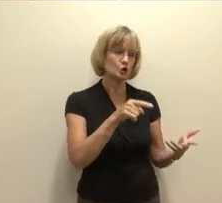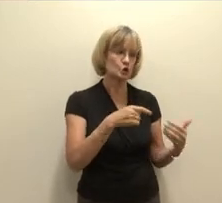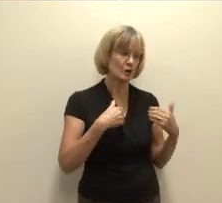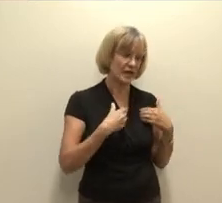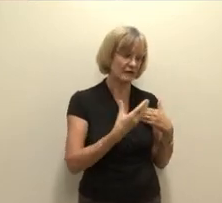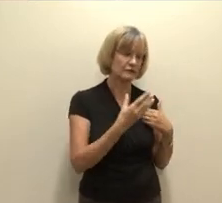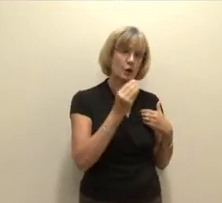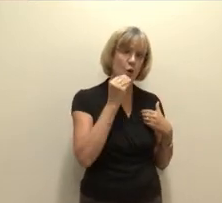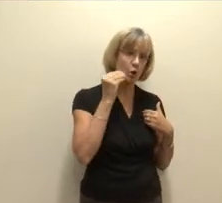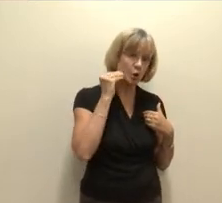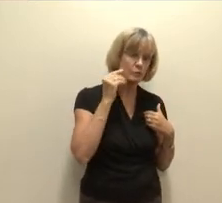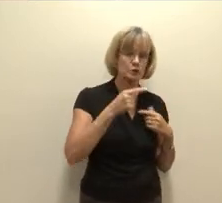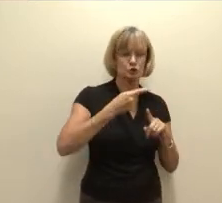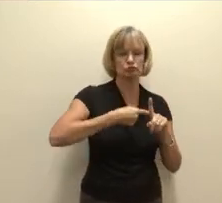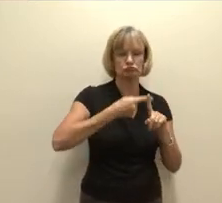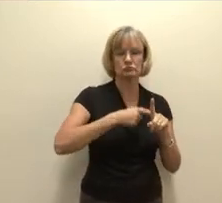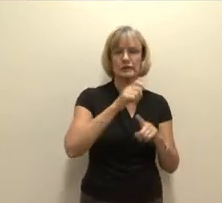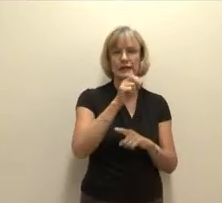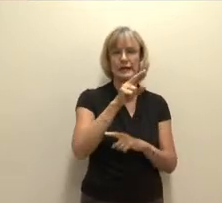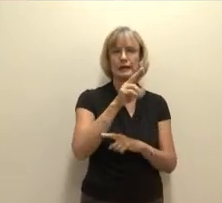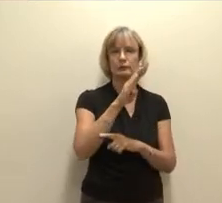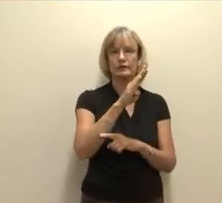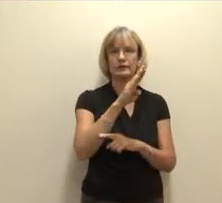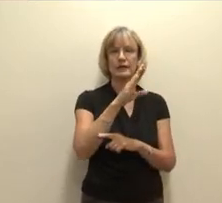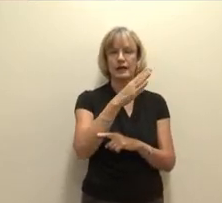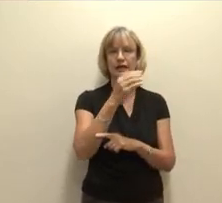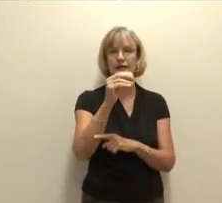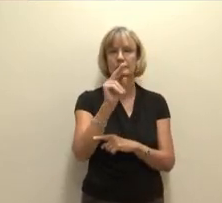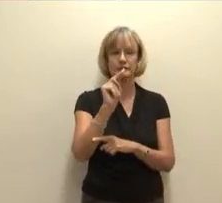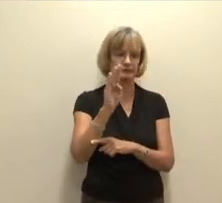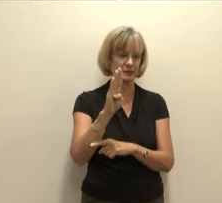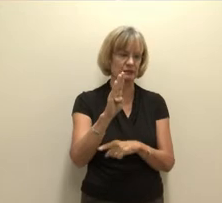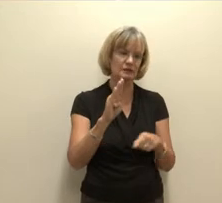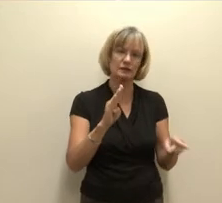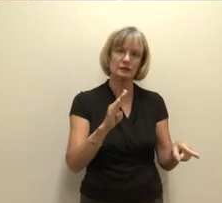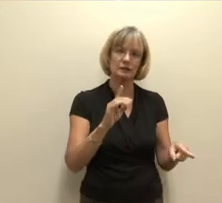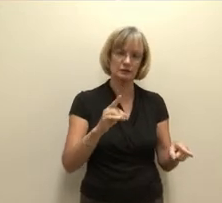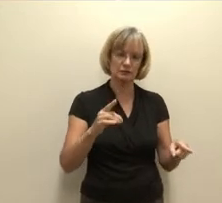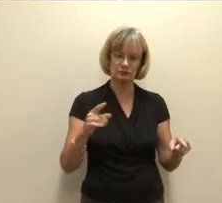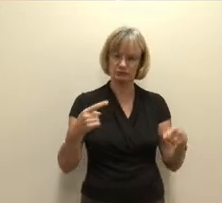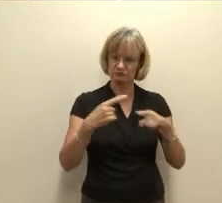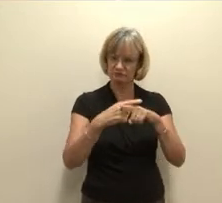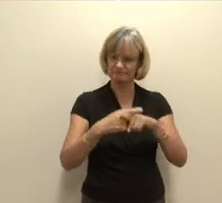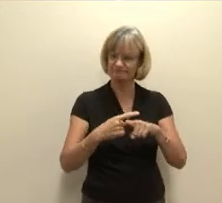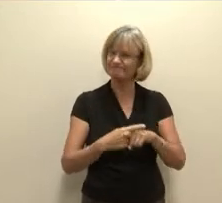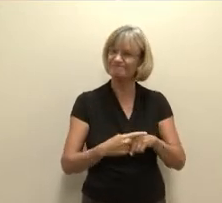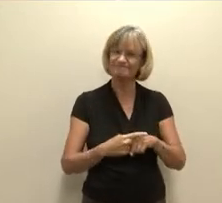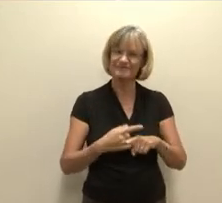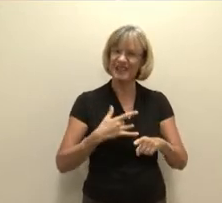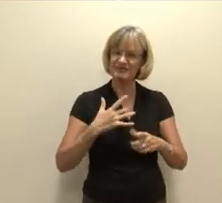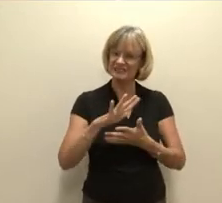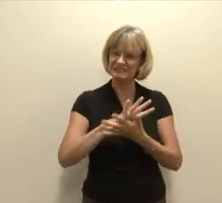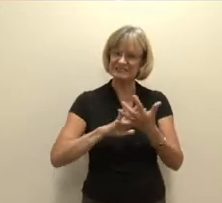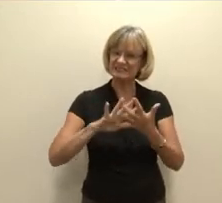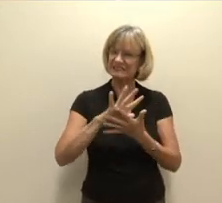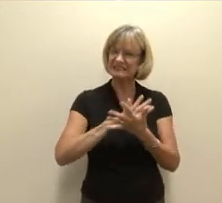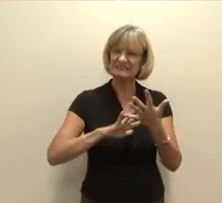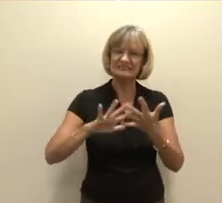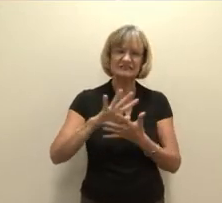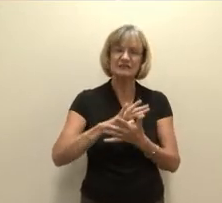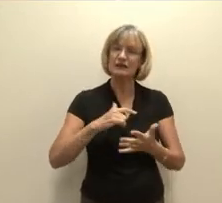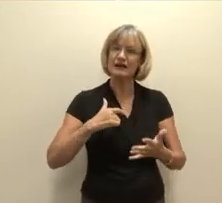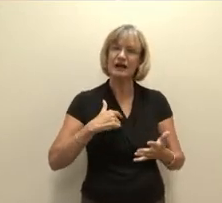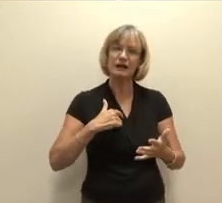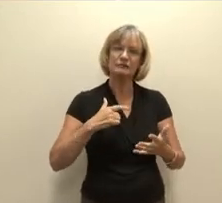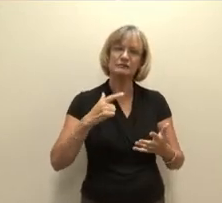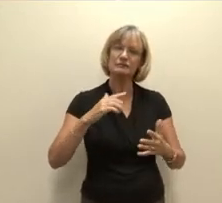an Airbnb, those without a doubt cloud vision. I am somewhat upset because in this very